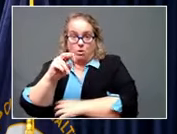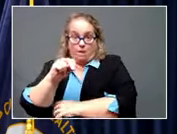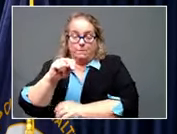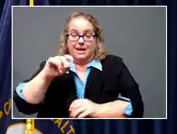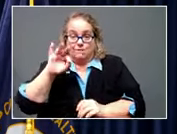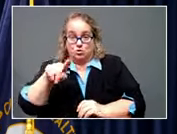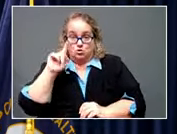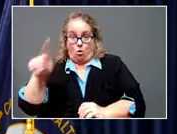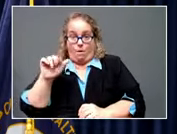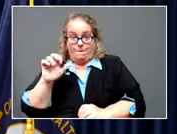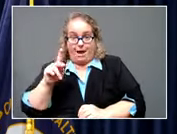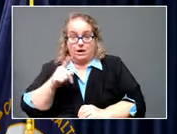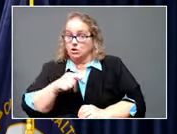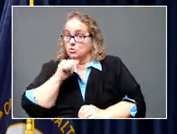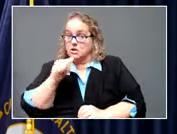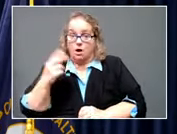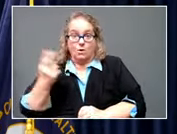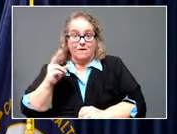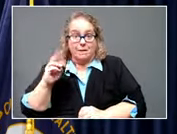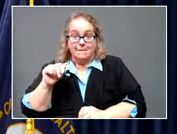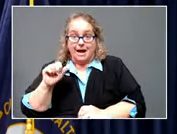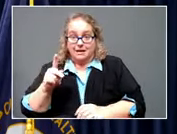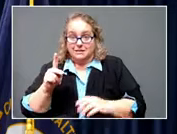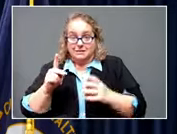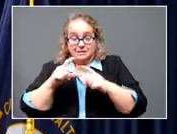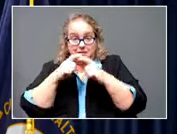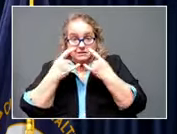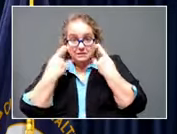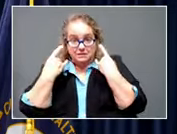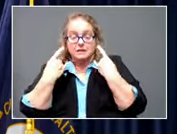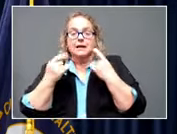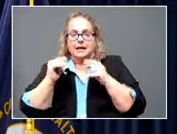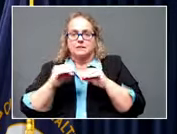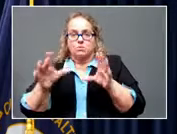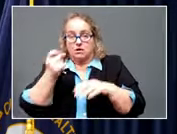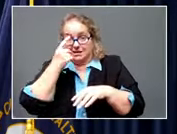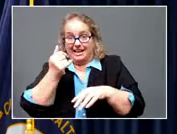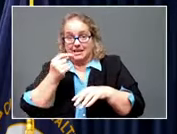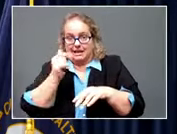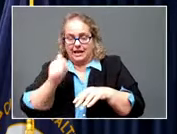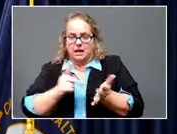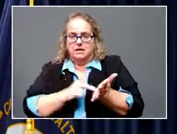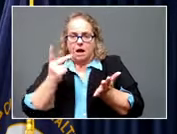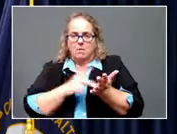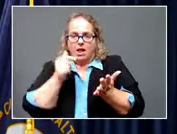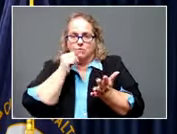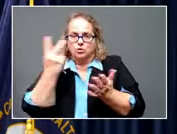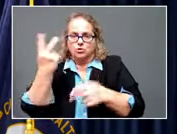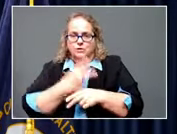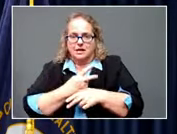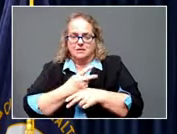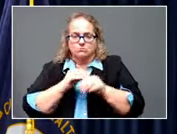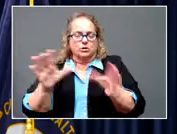wearing masks, that thing could spread. I mean, it doubles every 2 days. Could spread through your school immediately, and right when you go back, you could